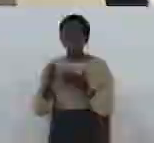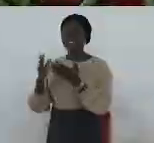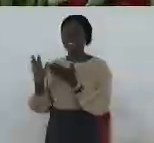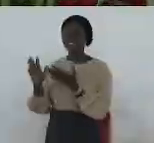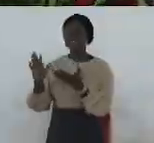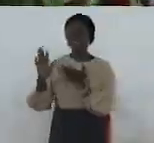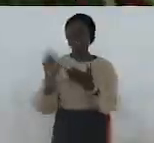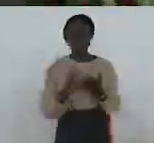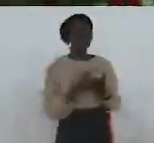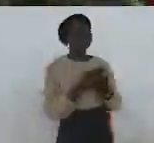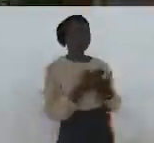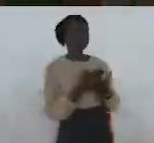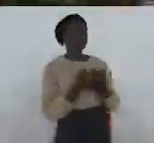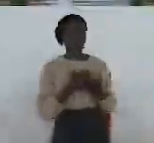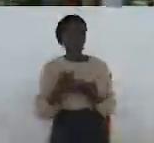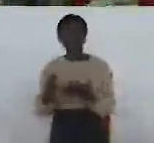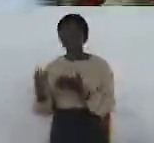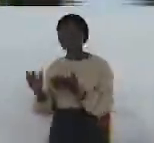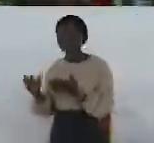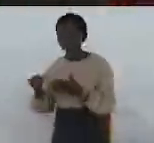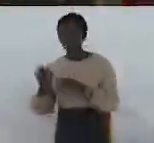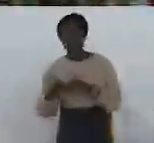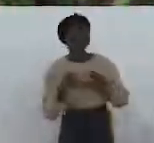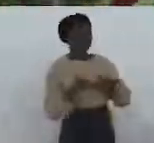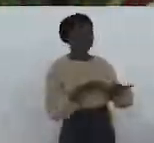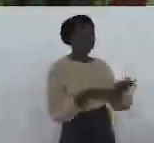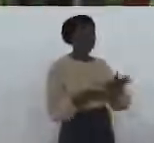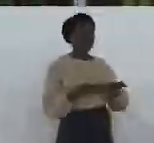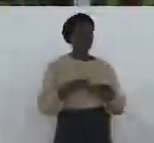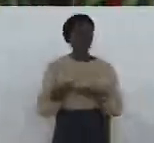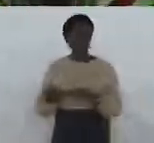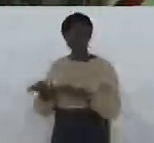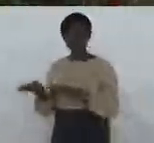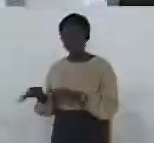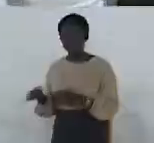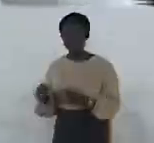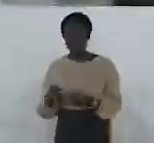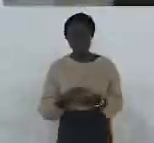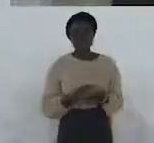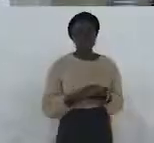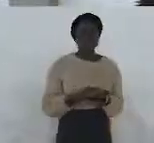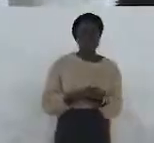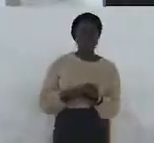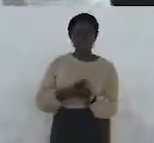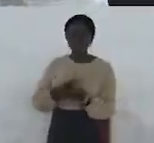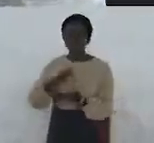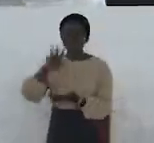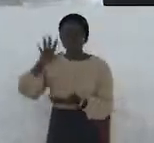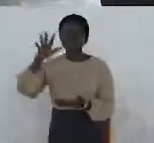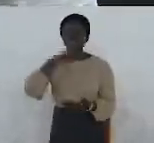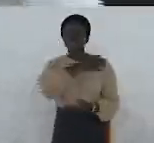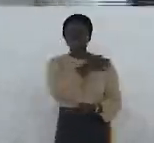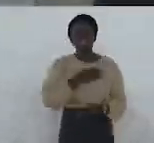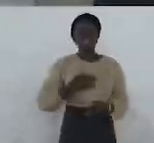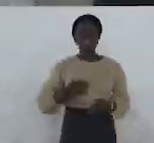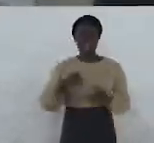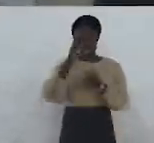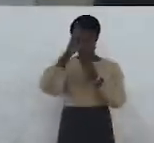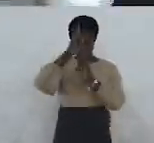jehov come on come on come on come on glory glory glory glory and